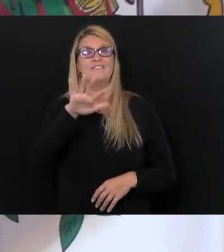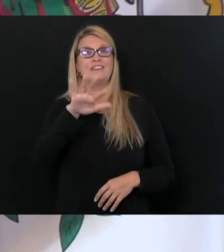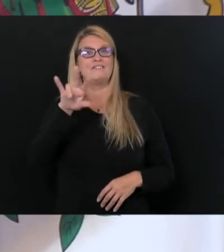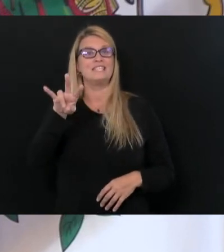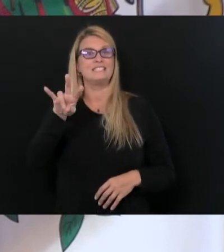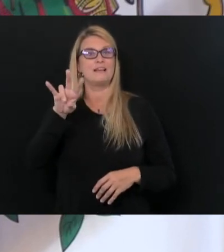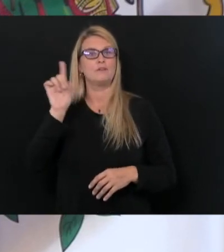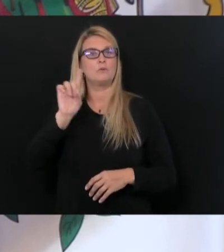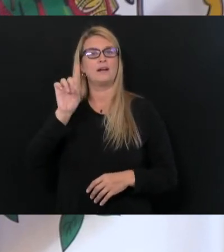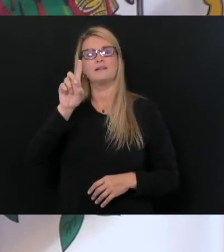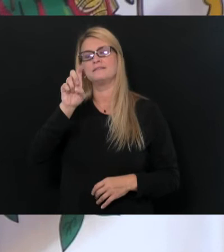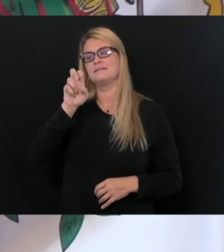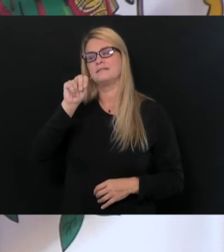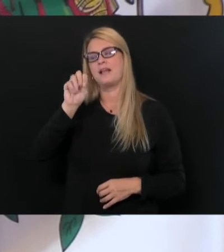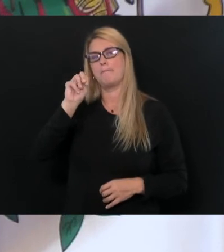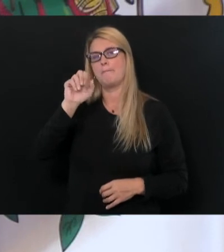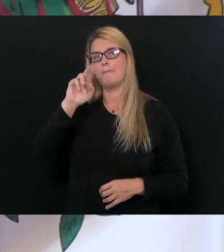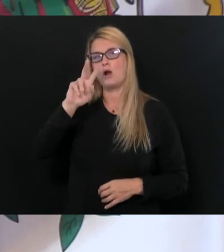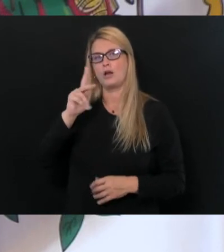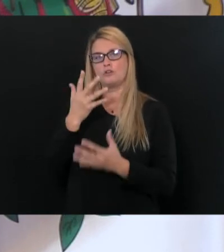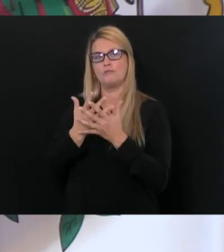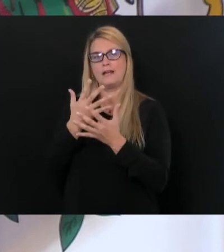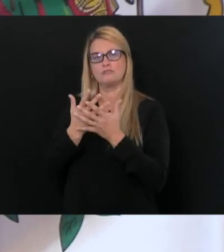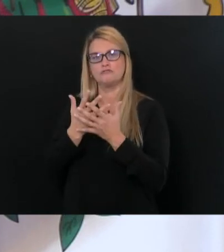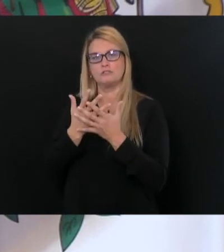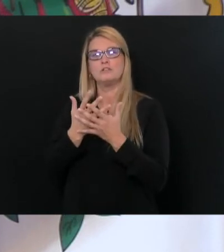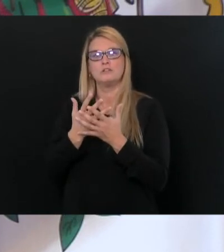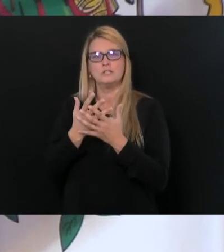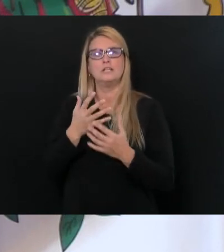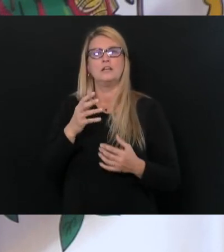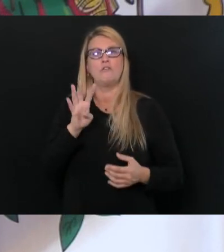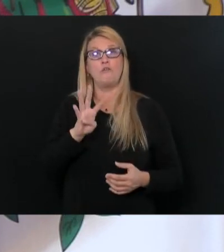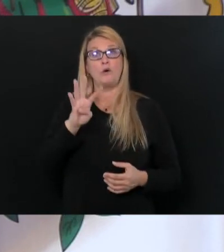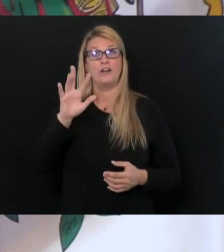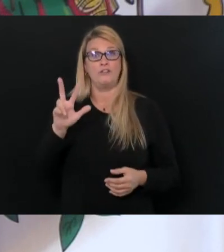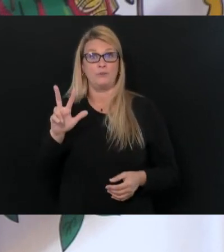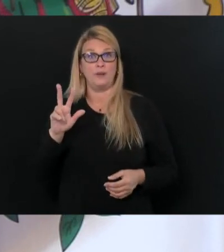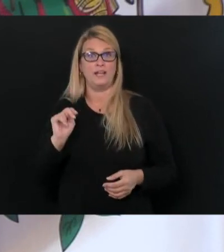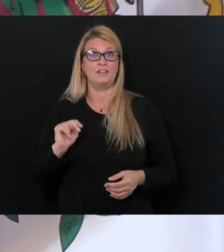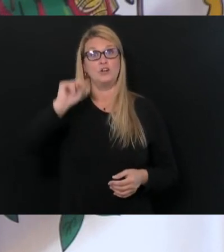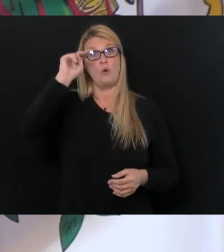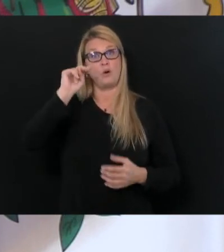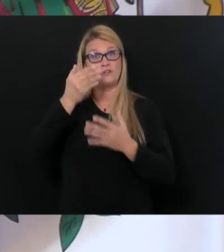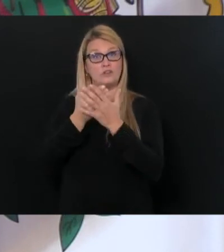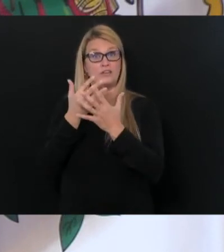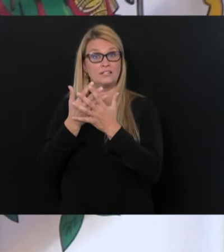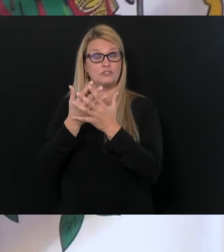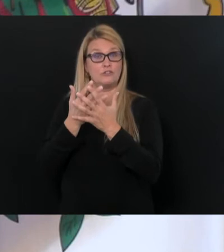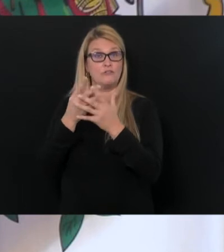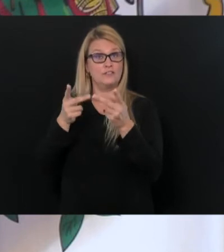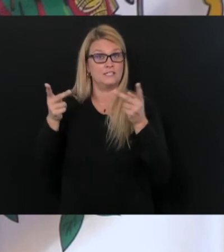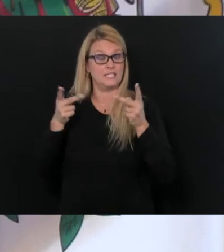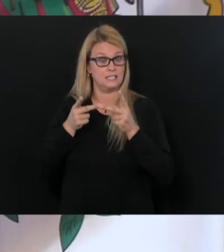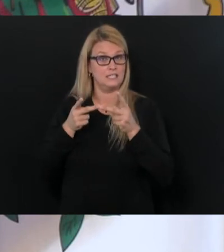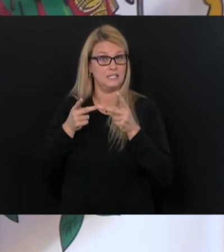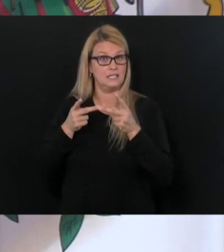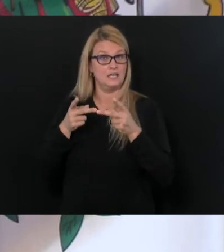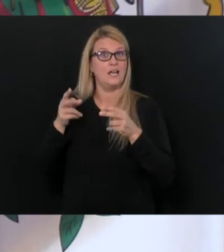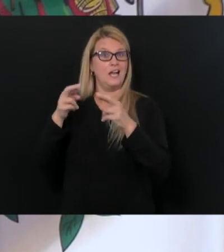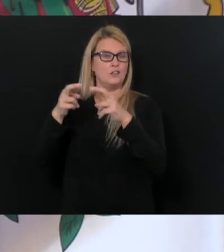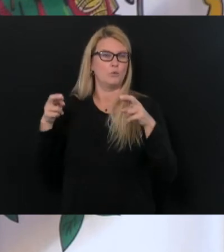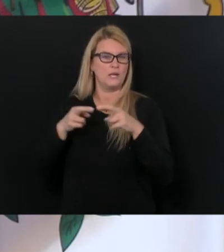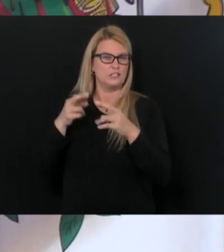the Denmark Correctional Hospital, 43 cases at the Northern Correctional Facility and neighboring regional